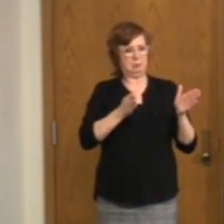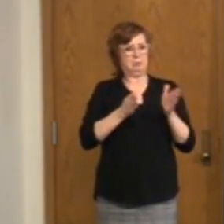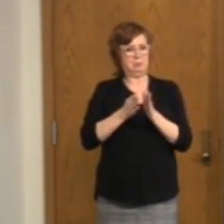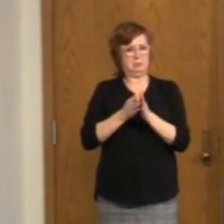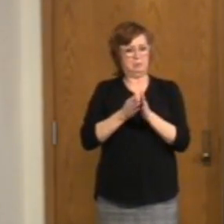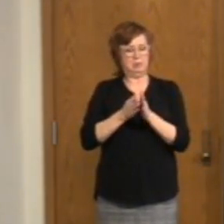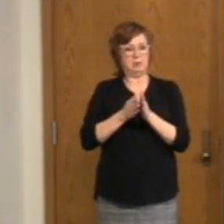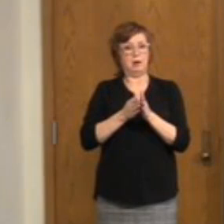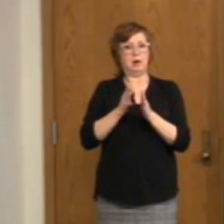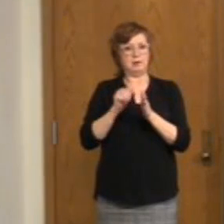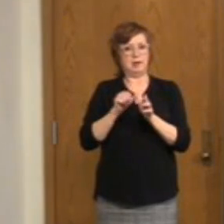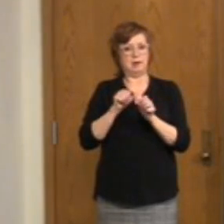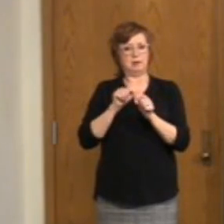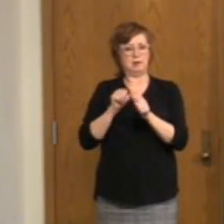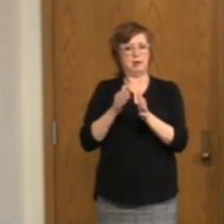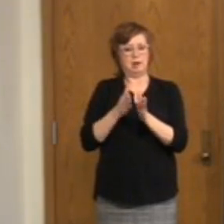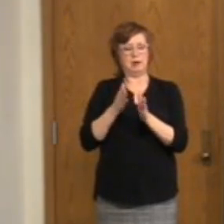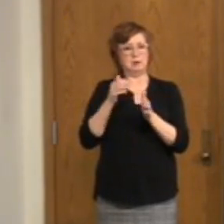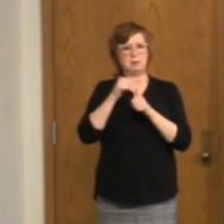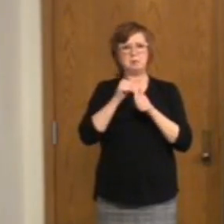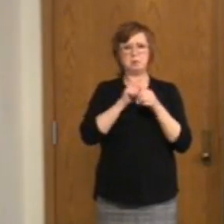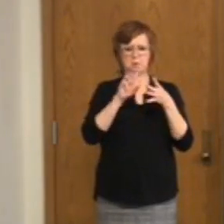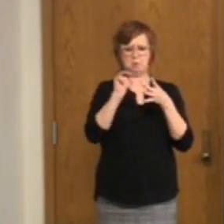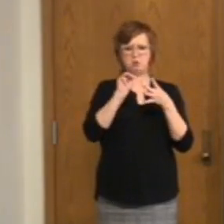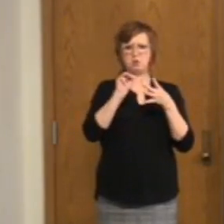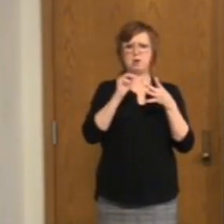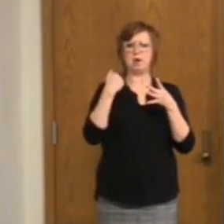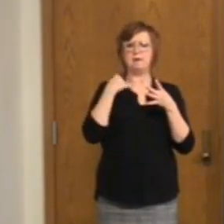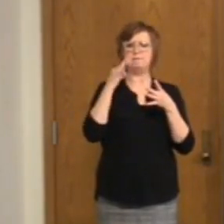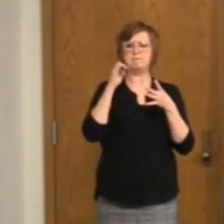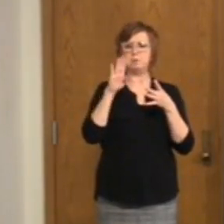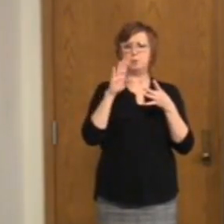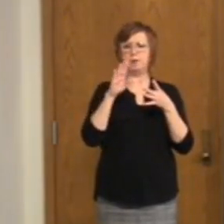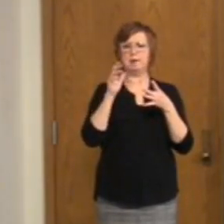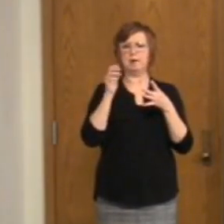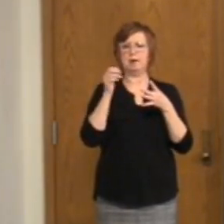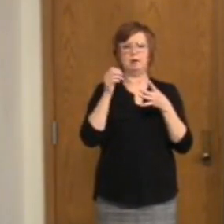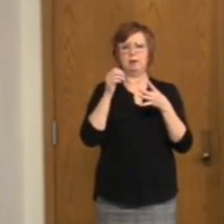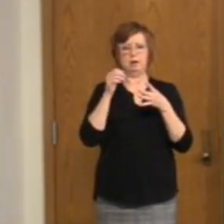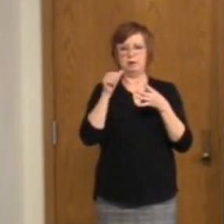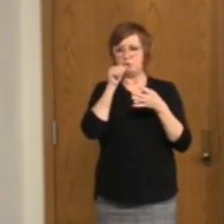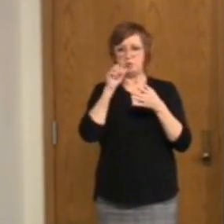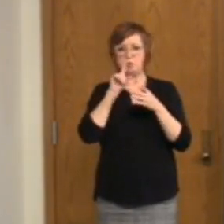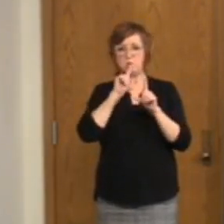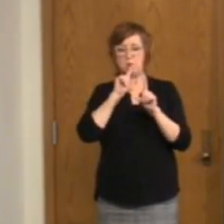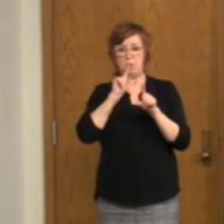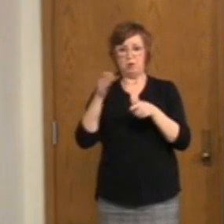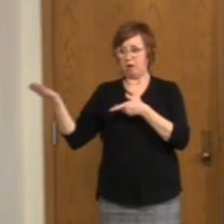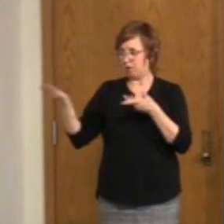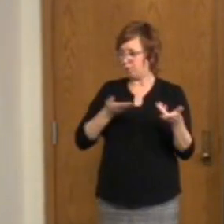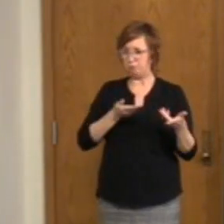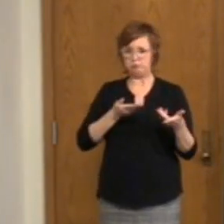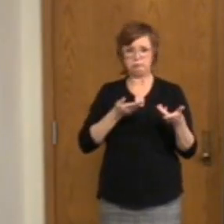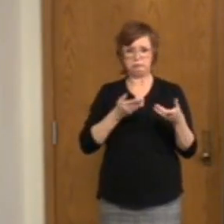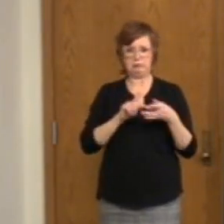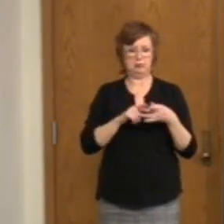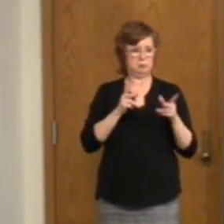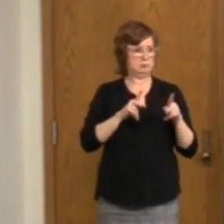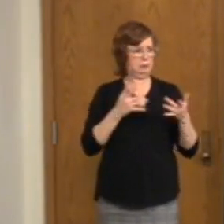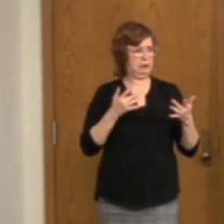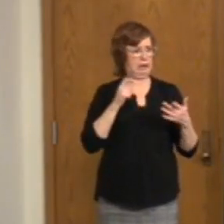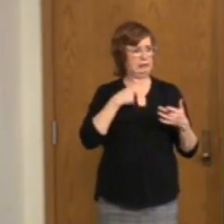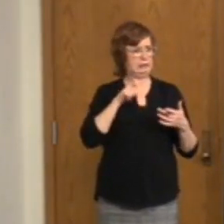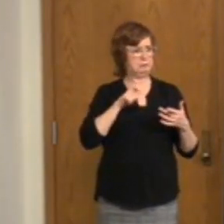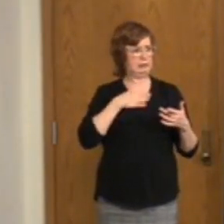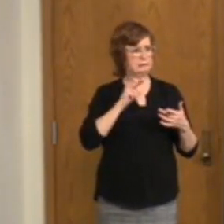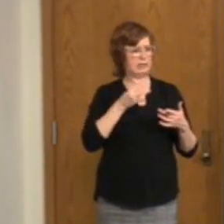days for Moderna due to supply issues in February. But now, now that the UK and and Quebec, other